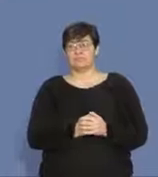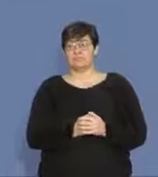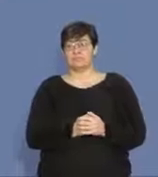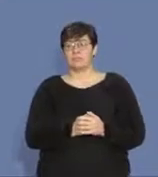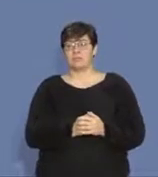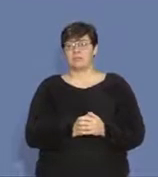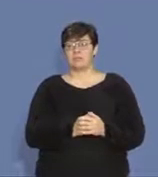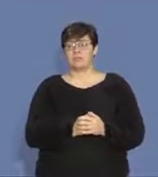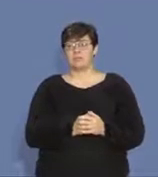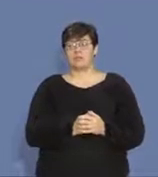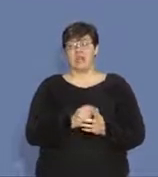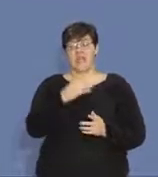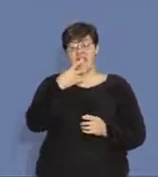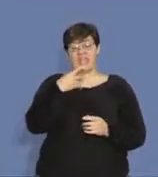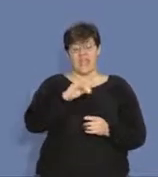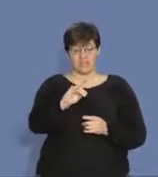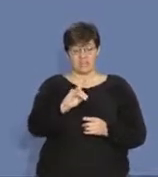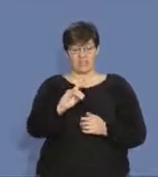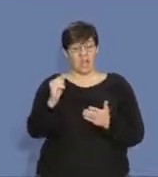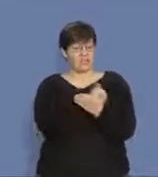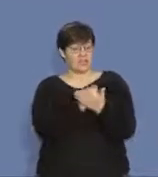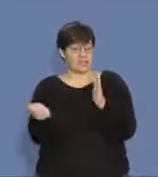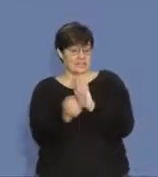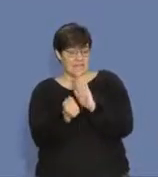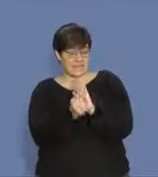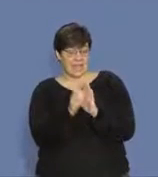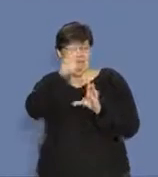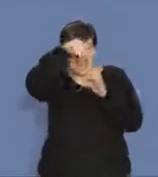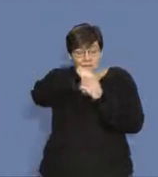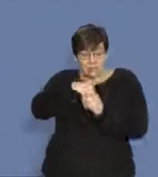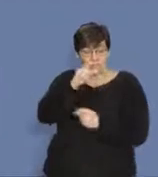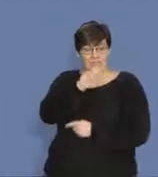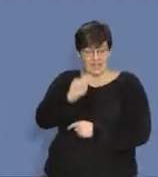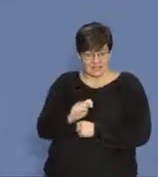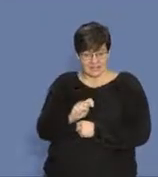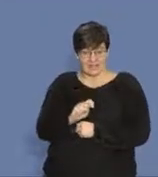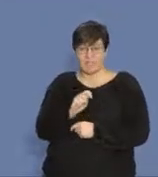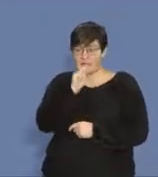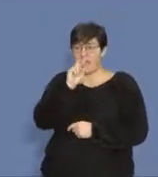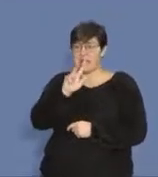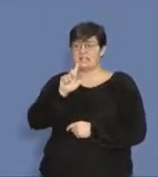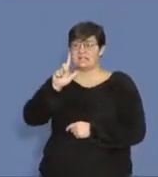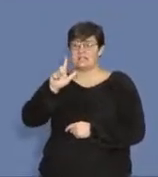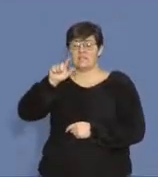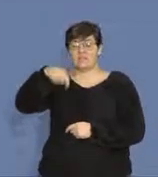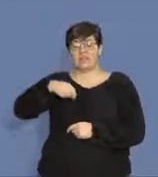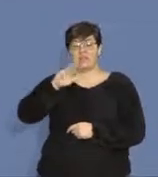that cash and credit sales for the period, including VAT, amounts to